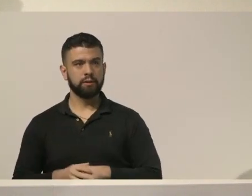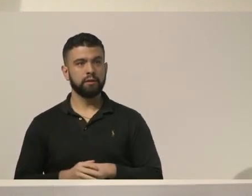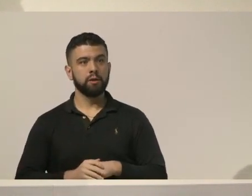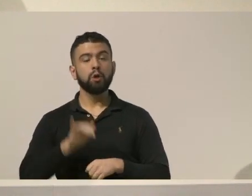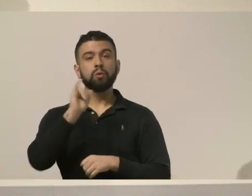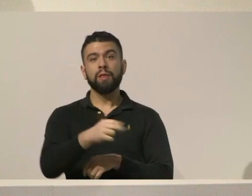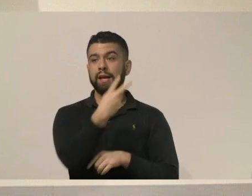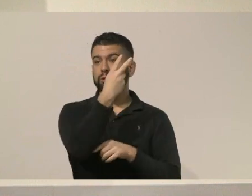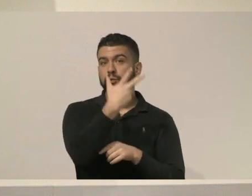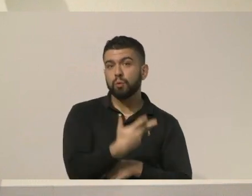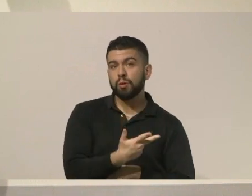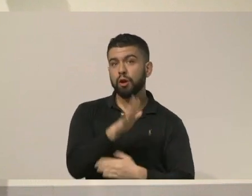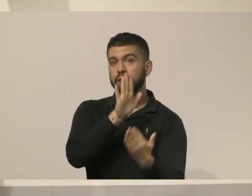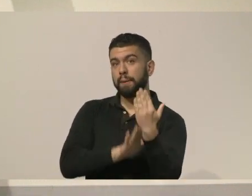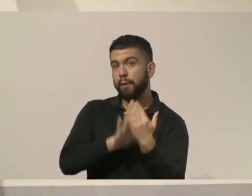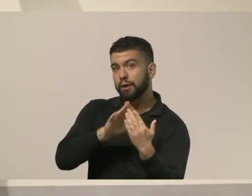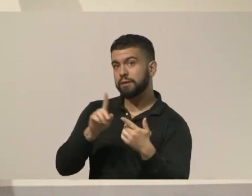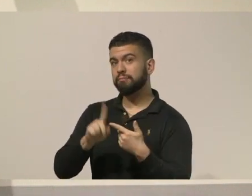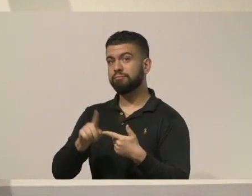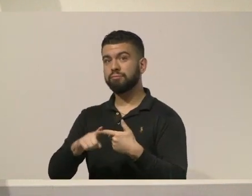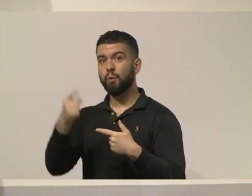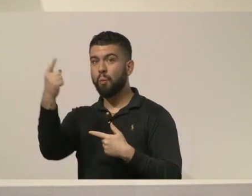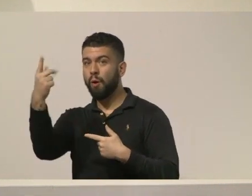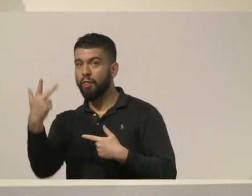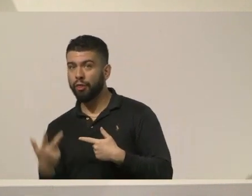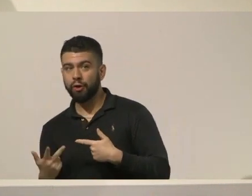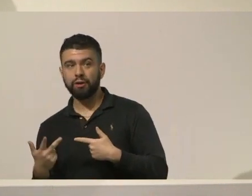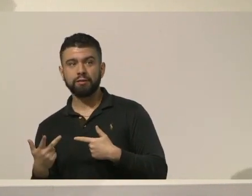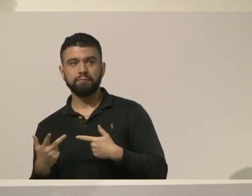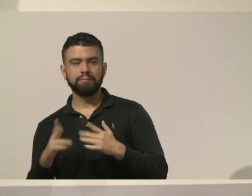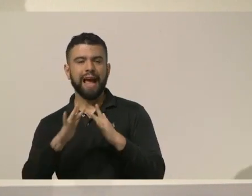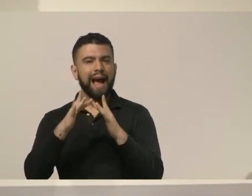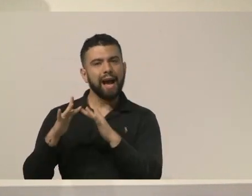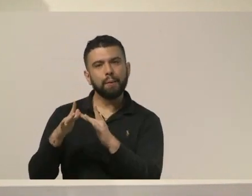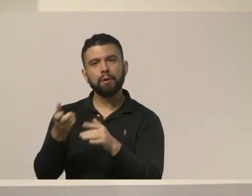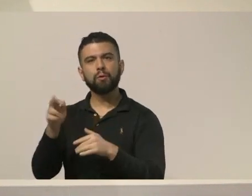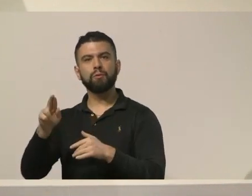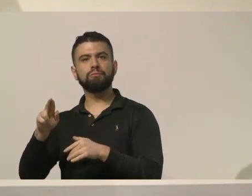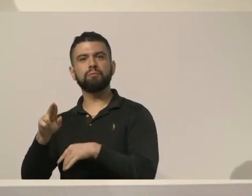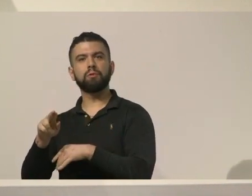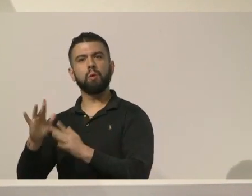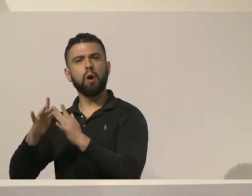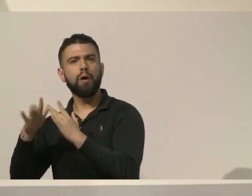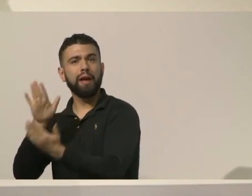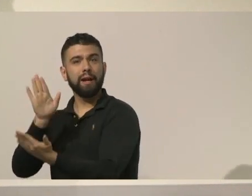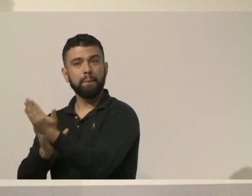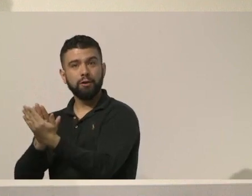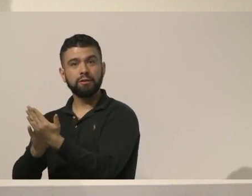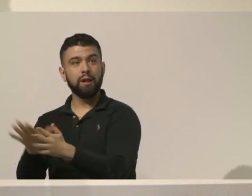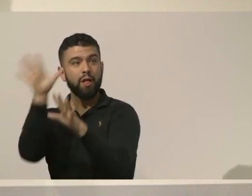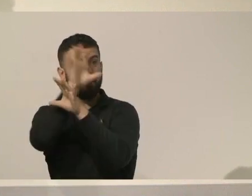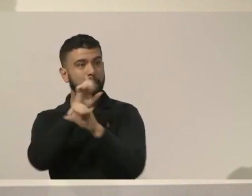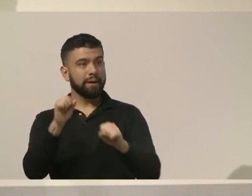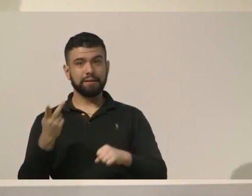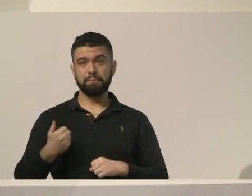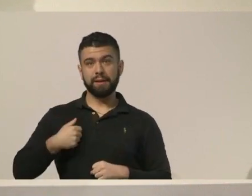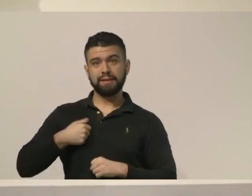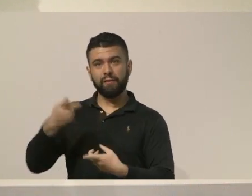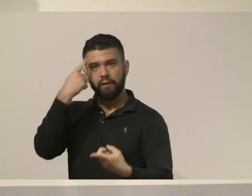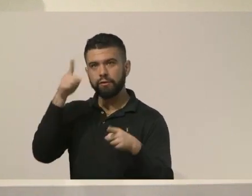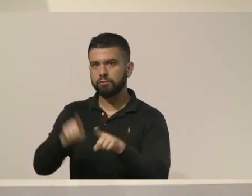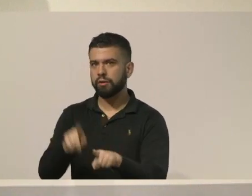in person, one-third hybrid or online is what the president and I have agreed is optimal for the college right